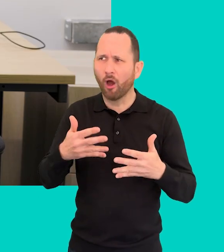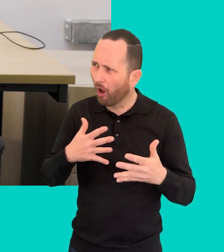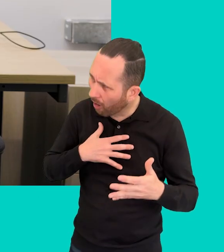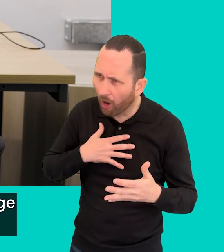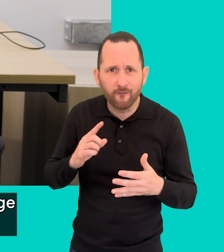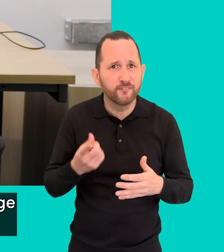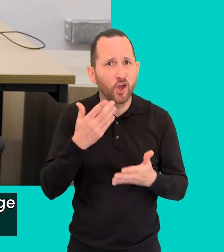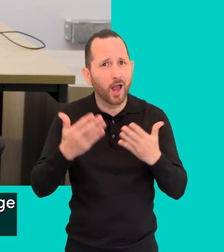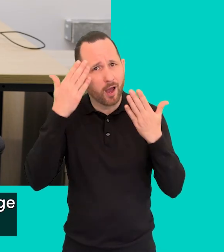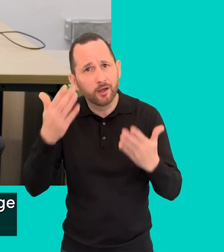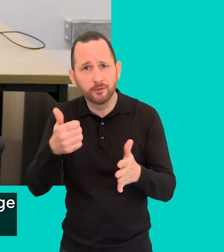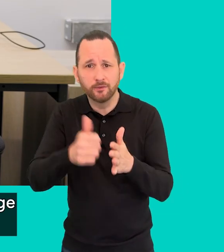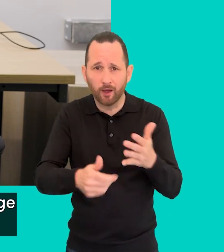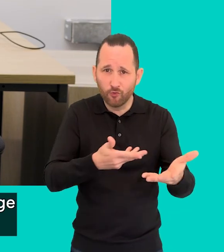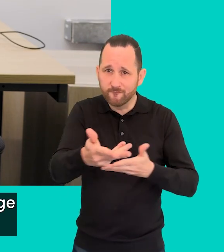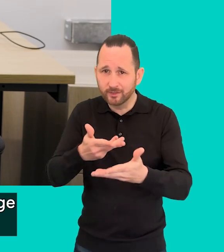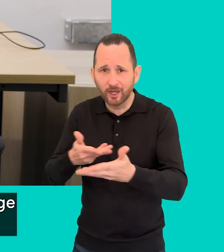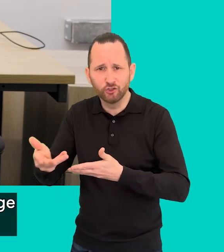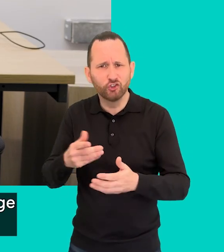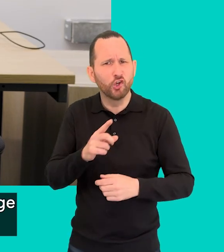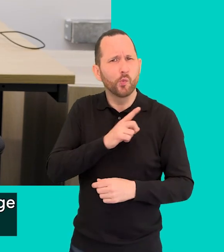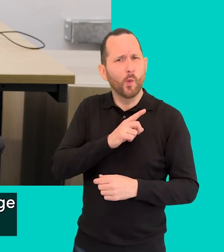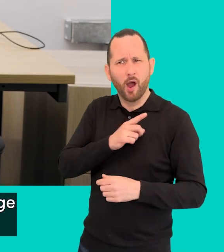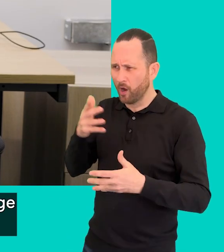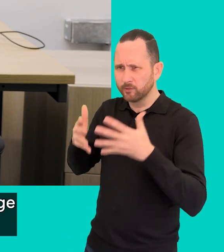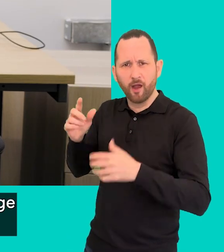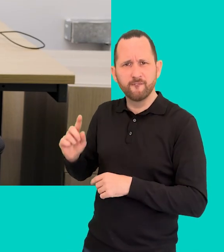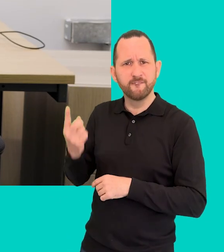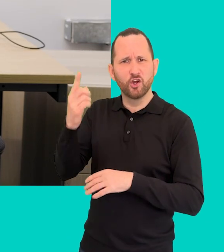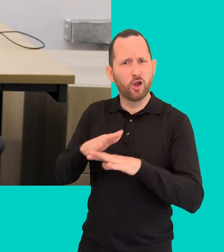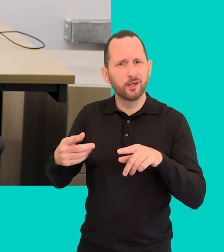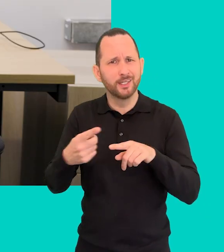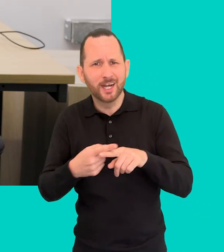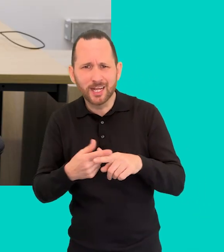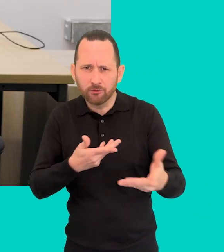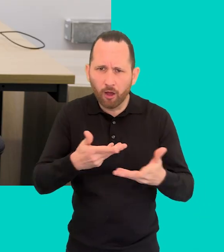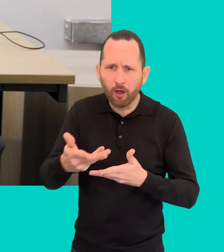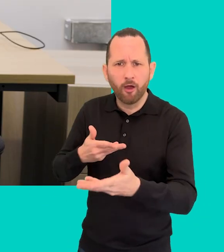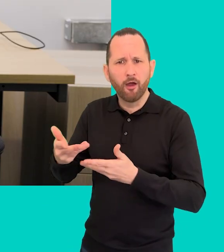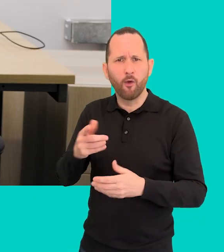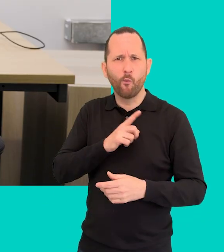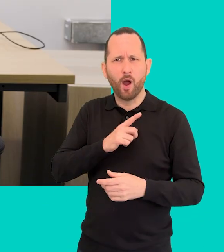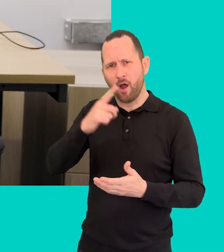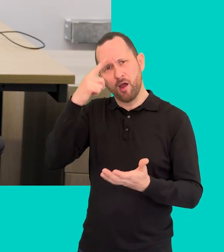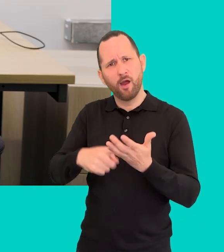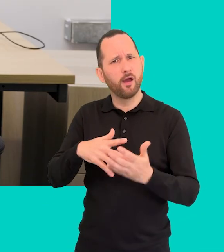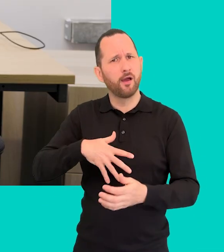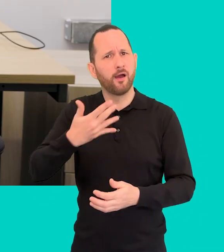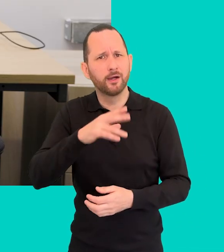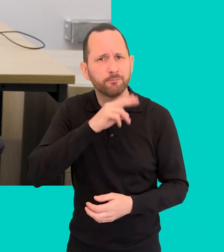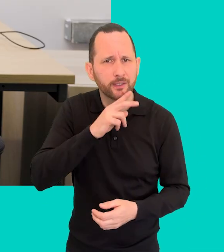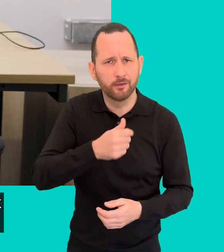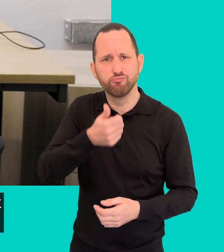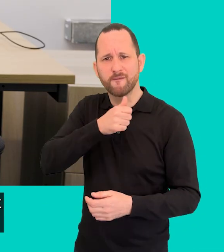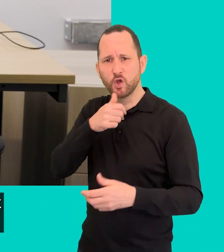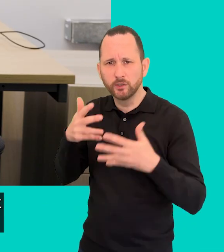good conversations with the children about why sign language might be somebody's first language, why some people would choose not